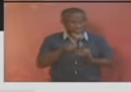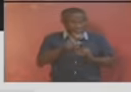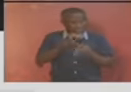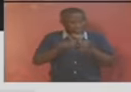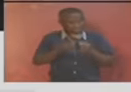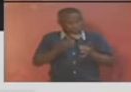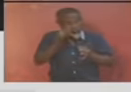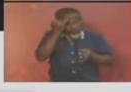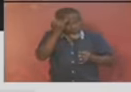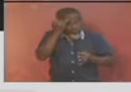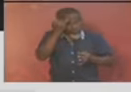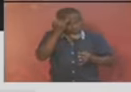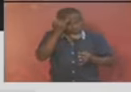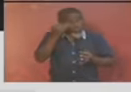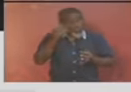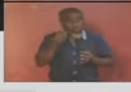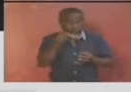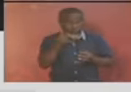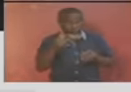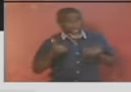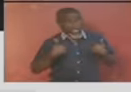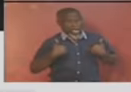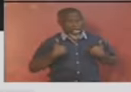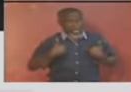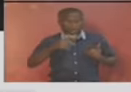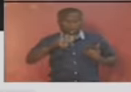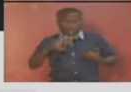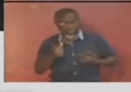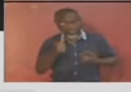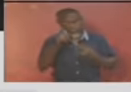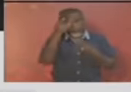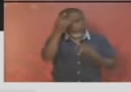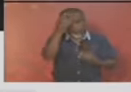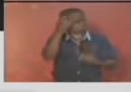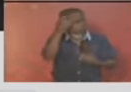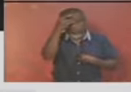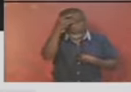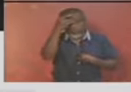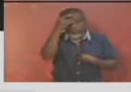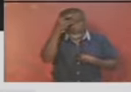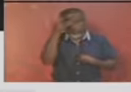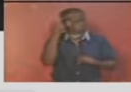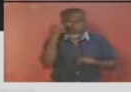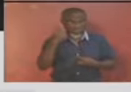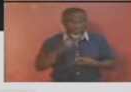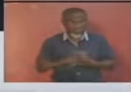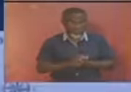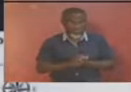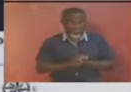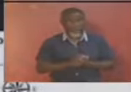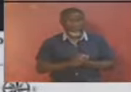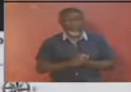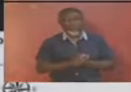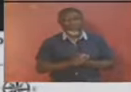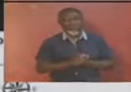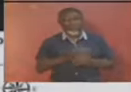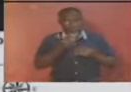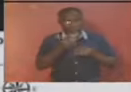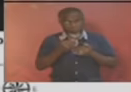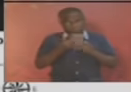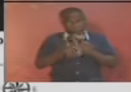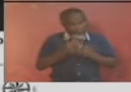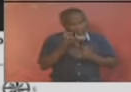of individuals in the country that has one or more comorbidities. Next slide, please. Looking